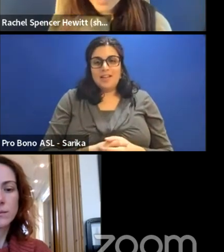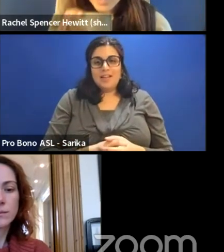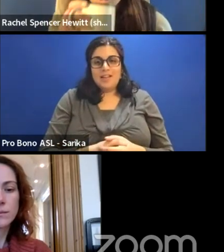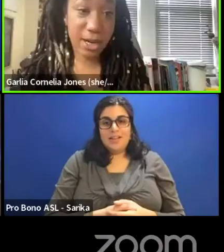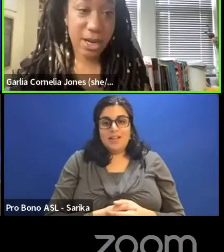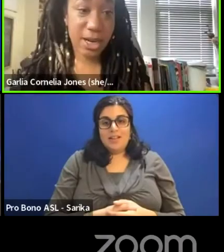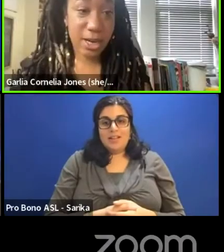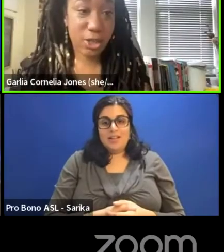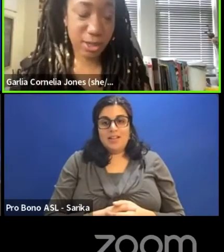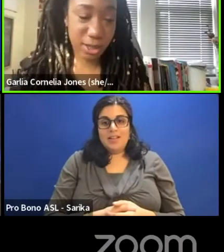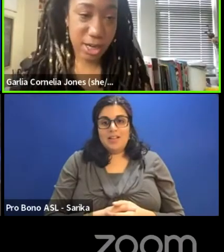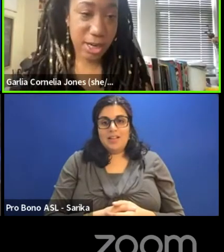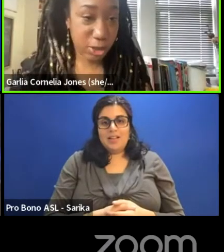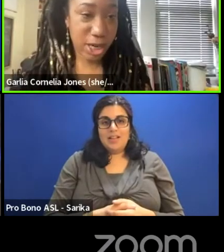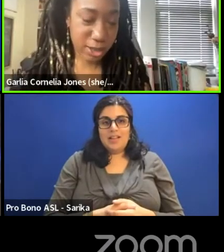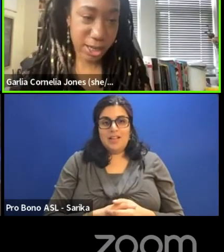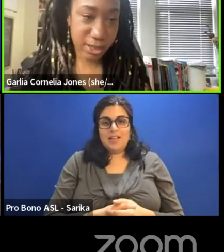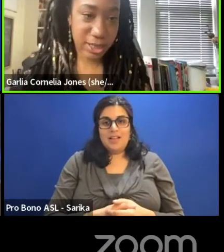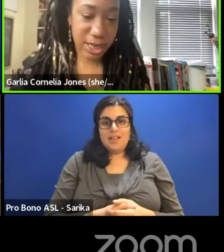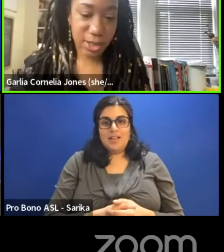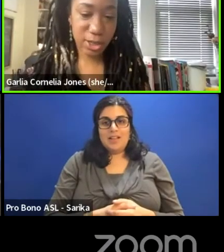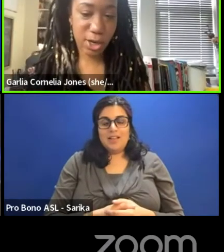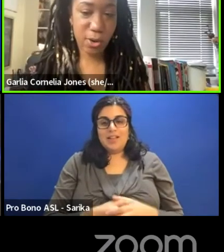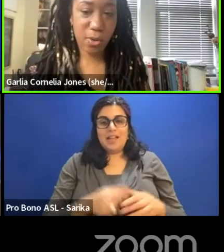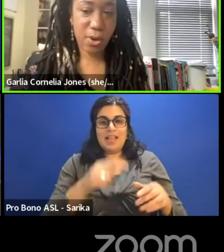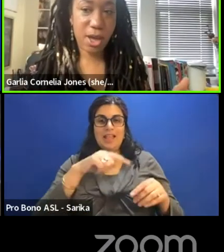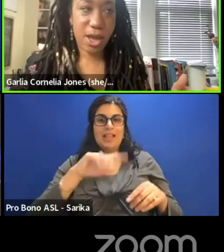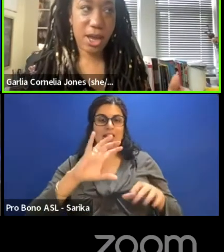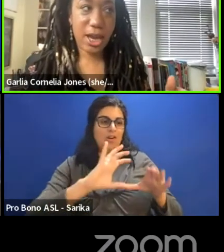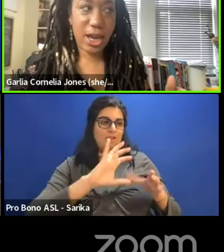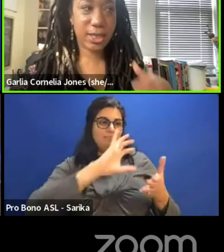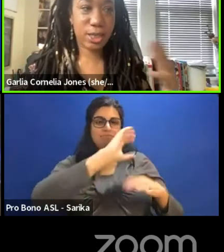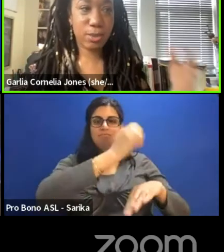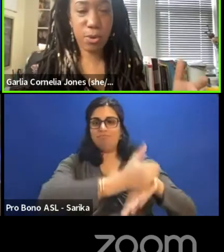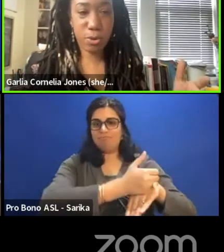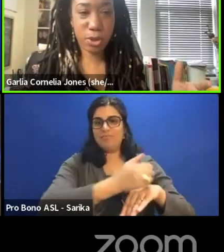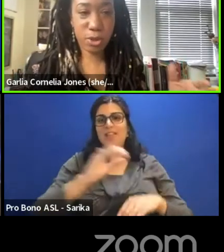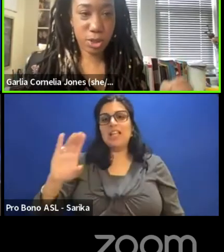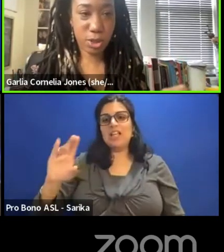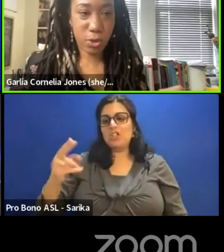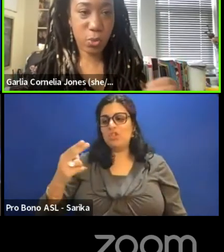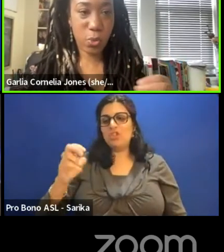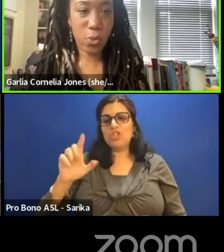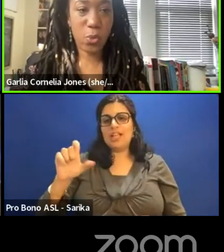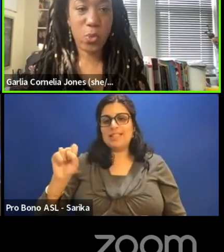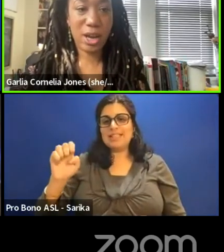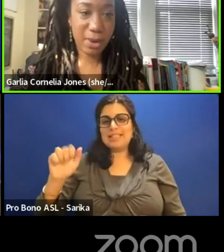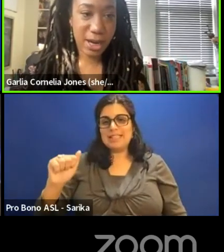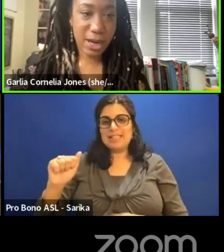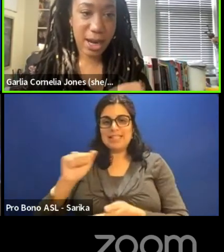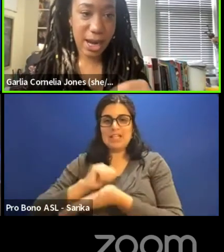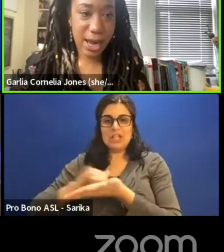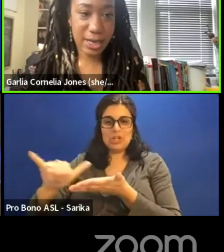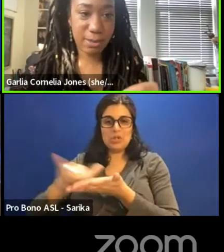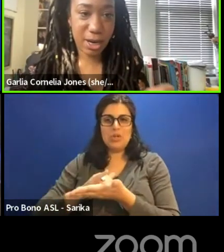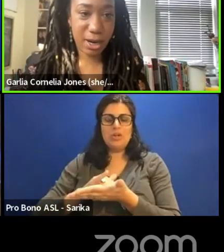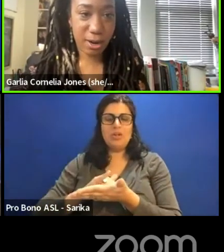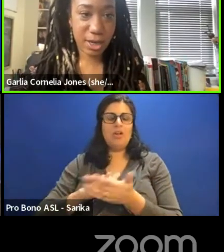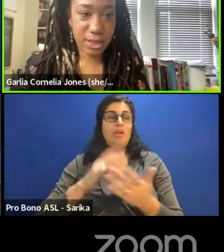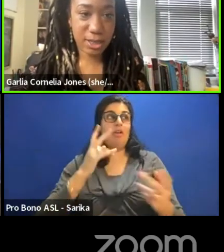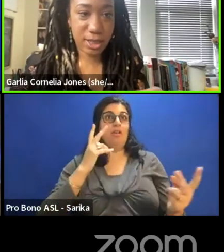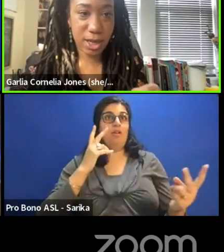they are in Chelsea. And so exposure to women